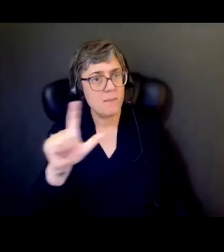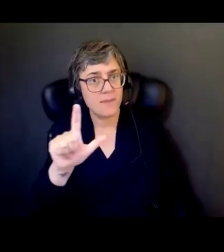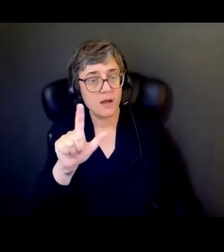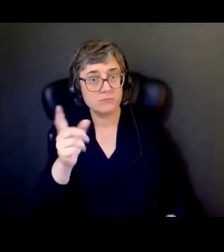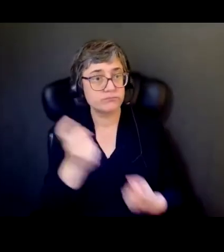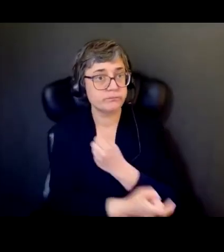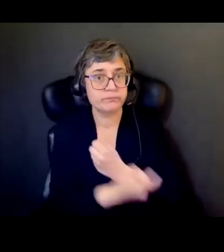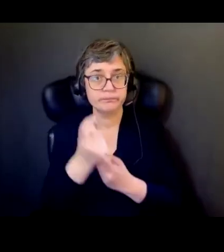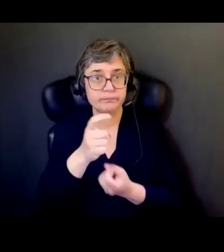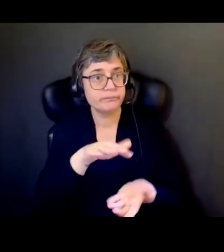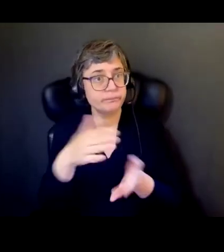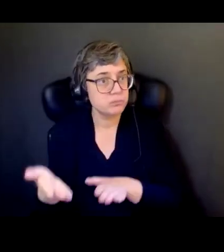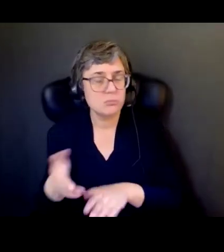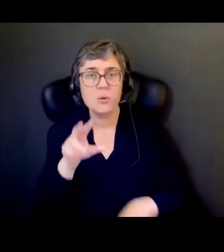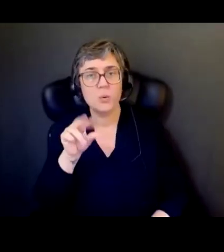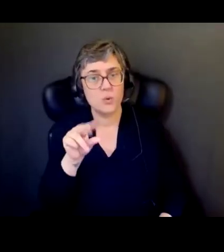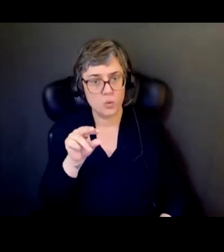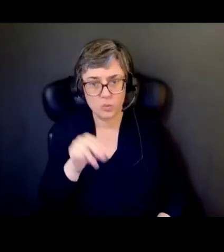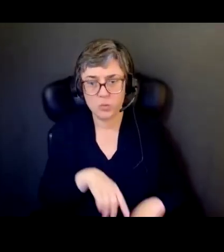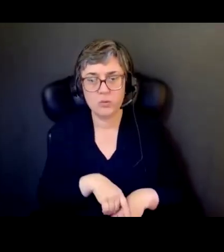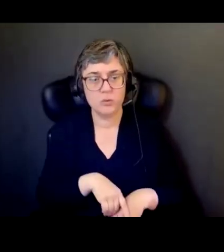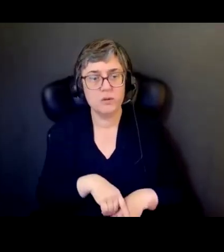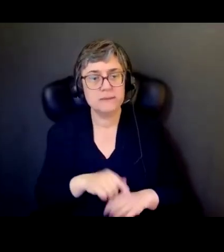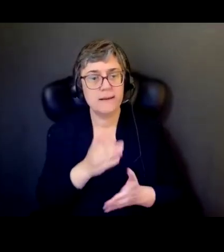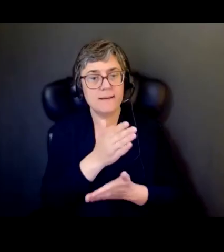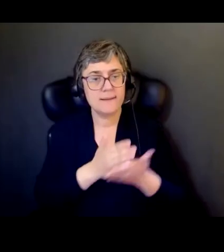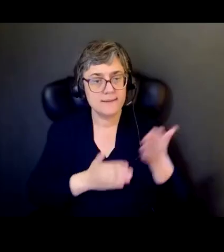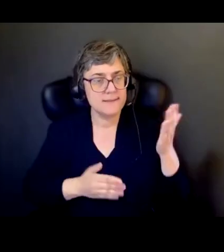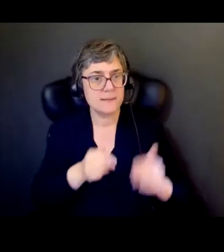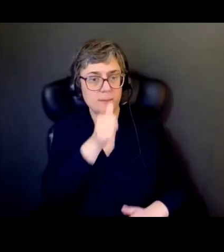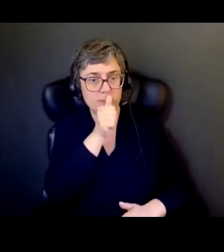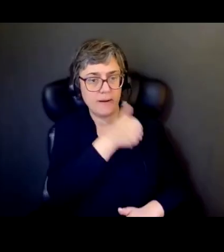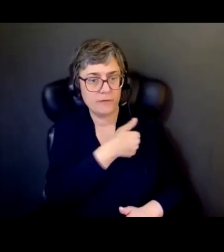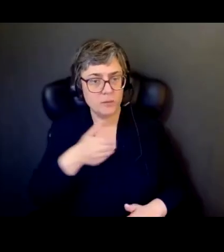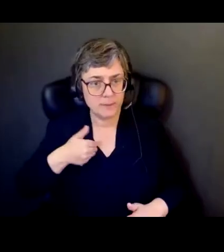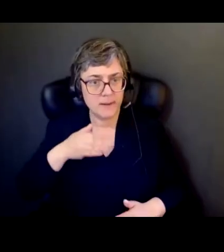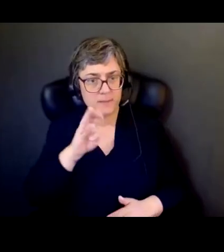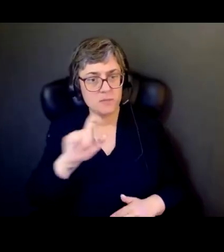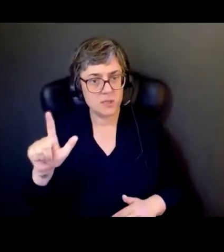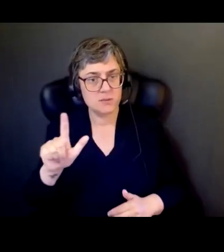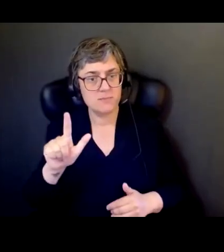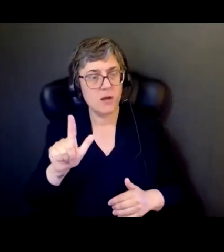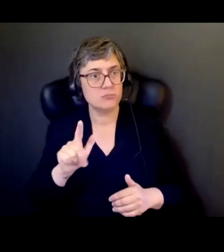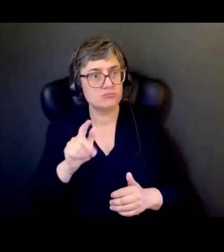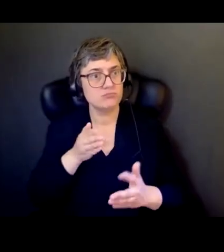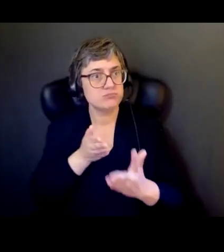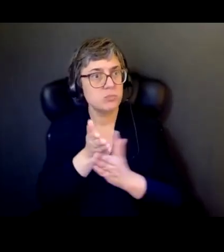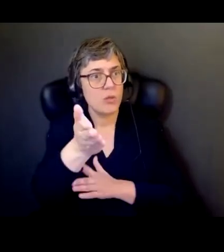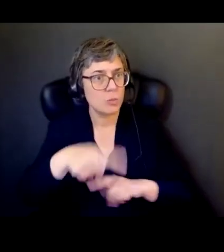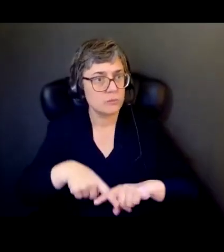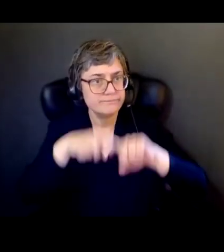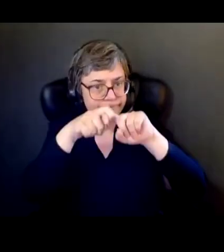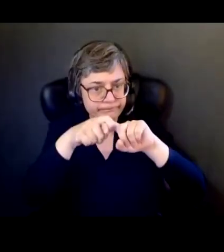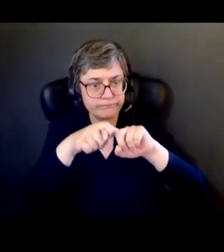bills actually survived prorogation. But then 2 months later, Mark Carney